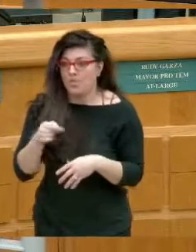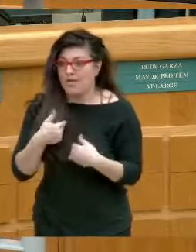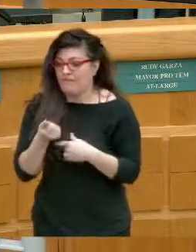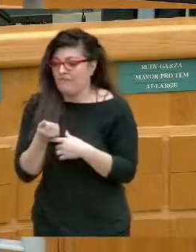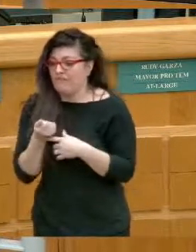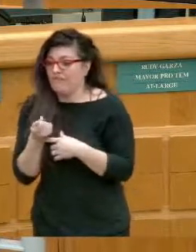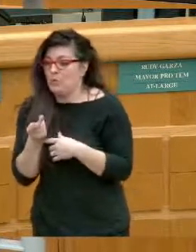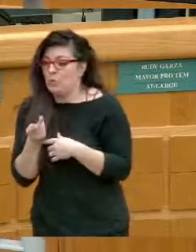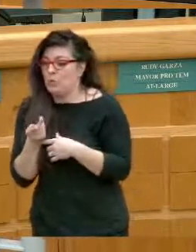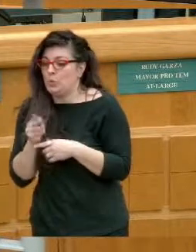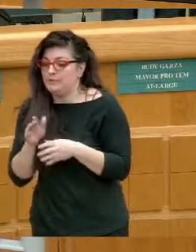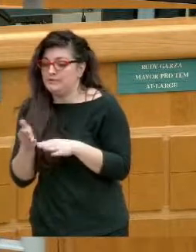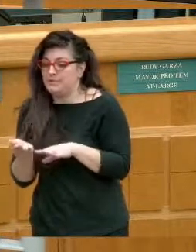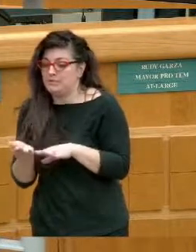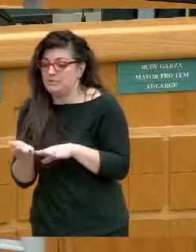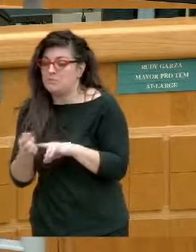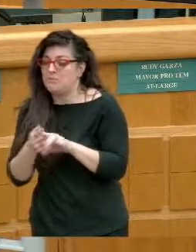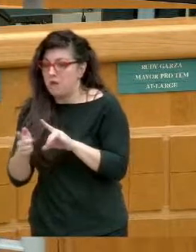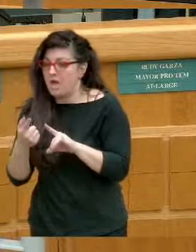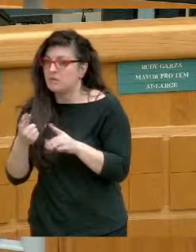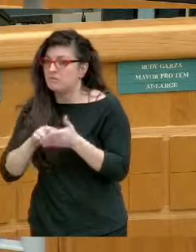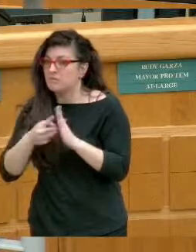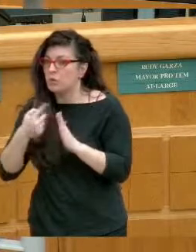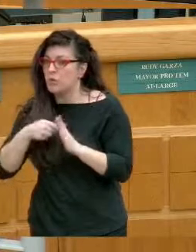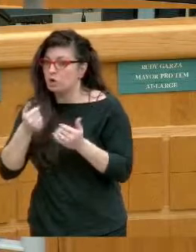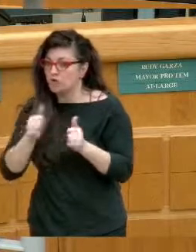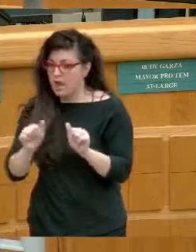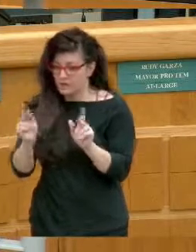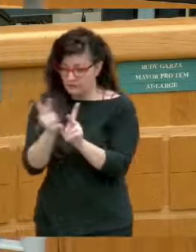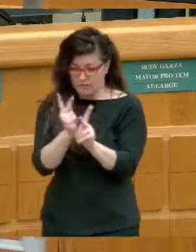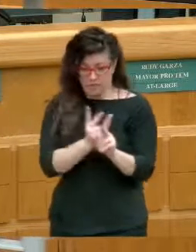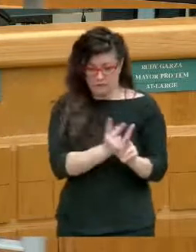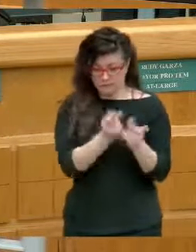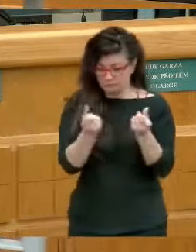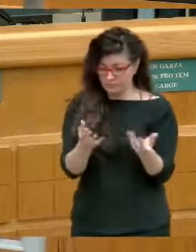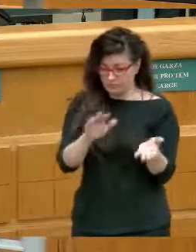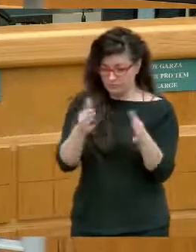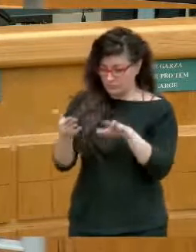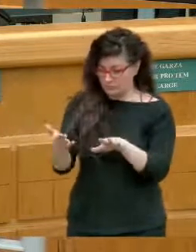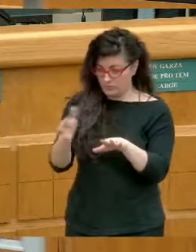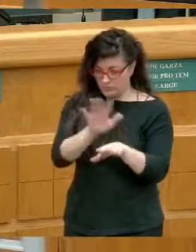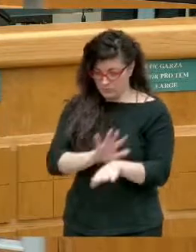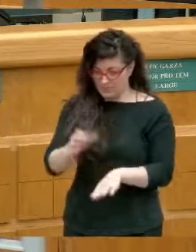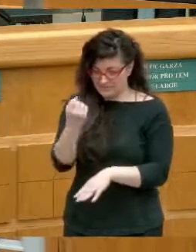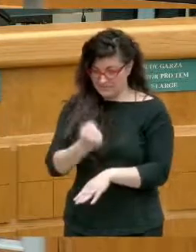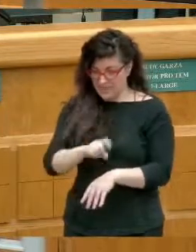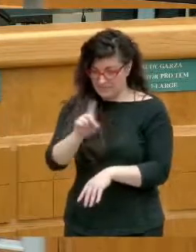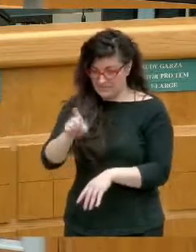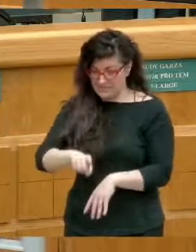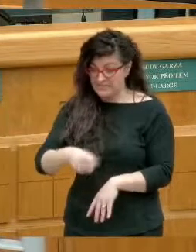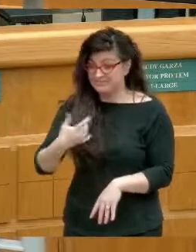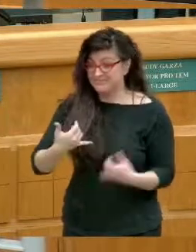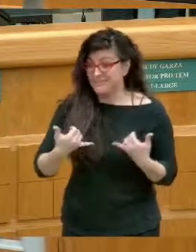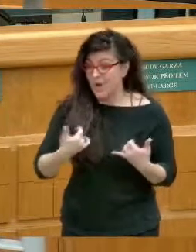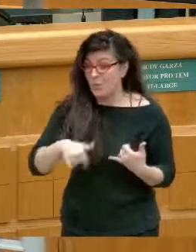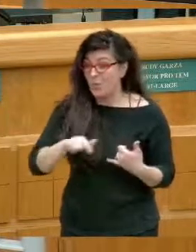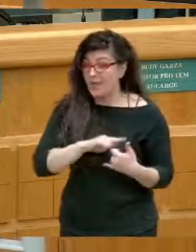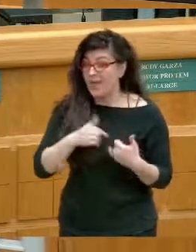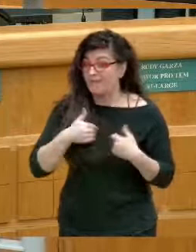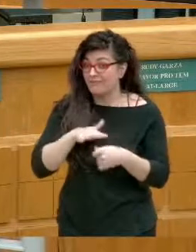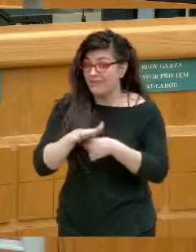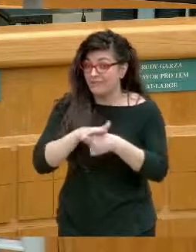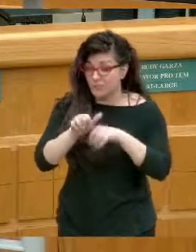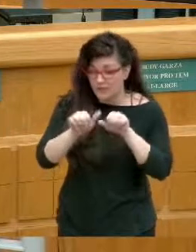to South Texas. Now, the problem is we now have enough fatalities in South Texas to be able to parameterize the model,